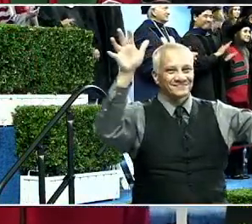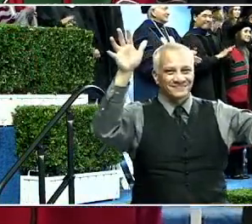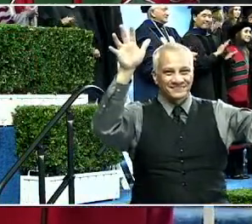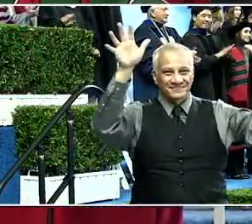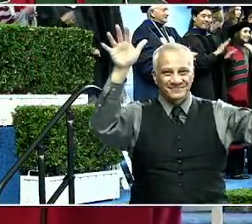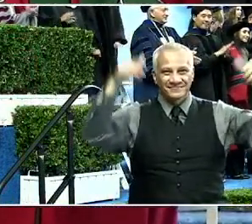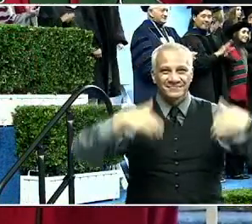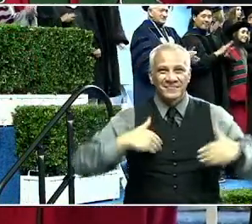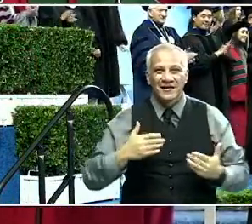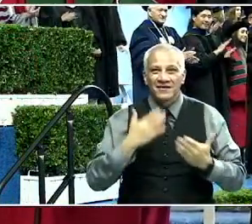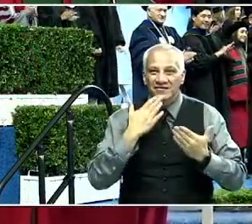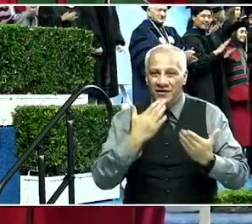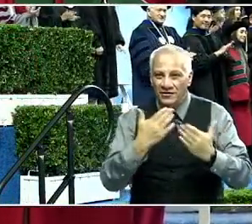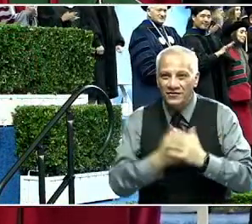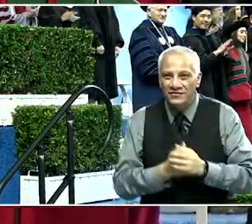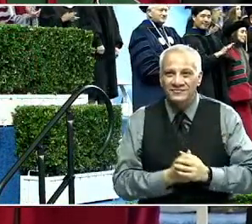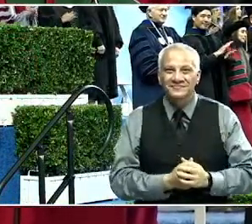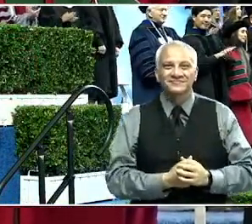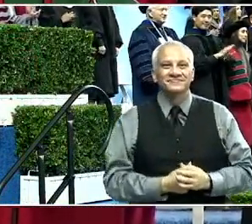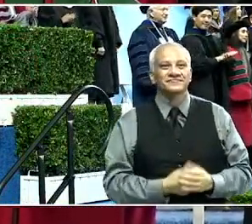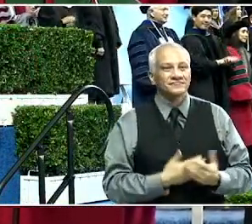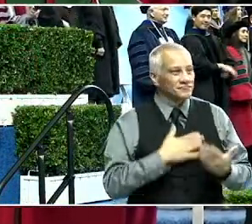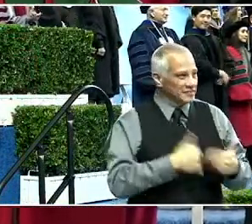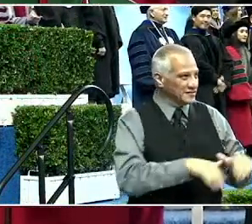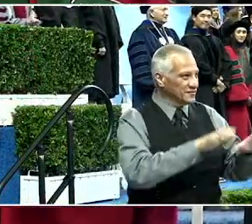Will the official party please be seated?